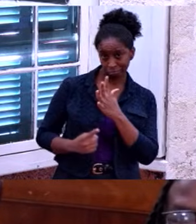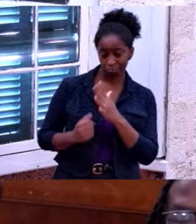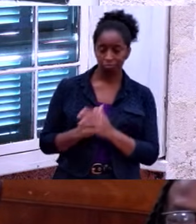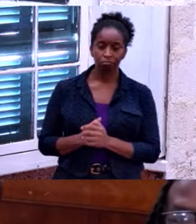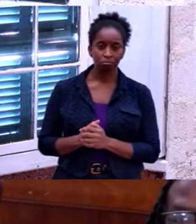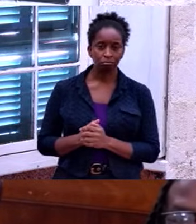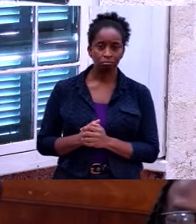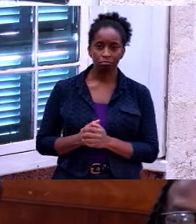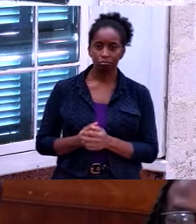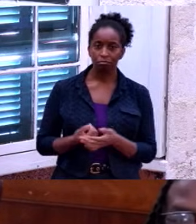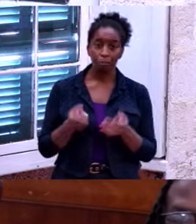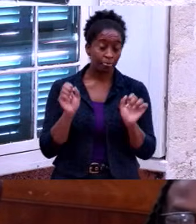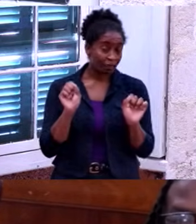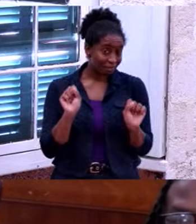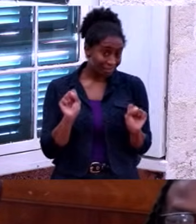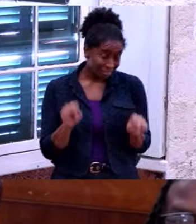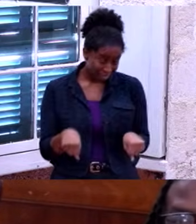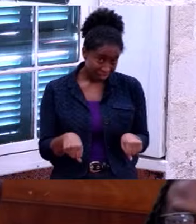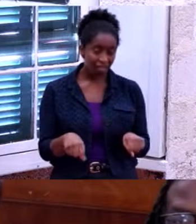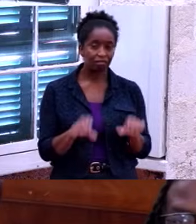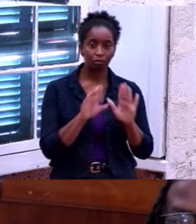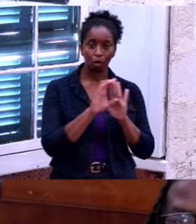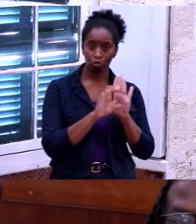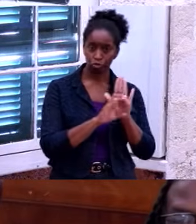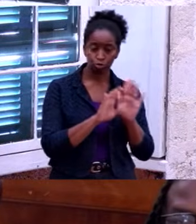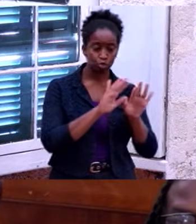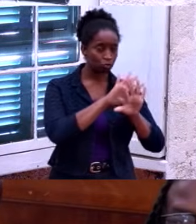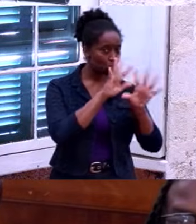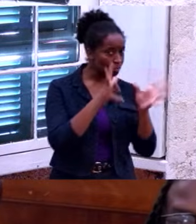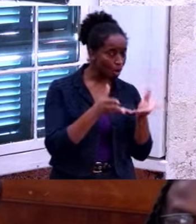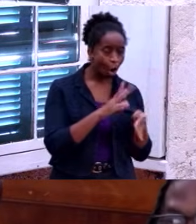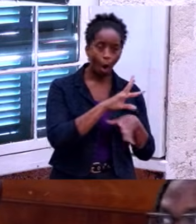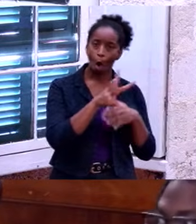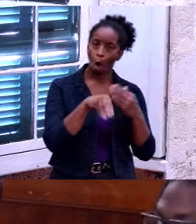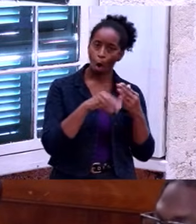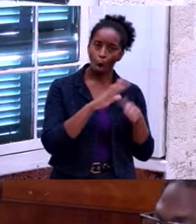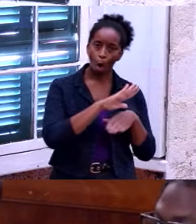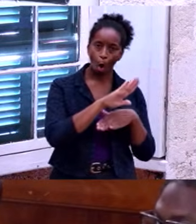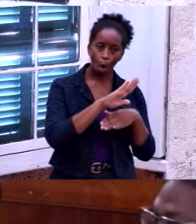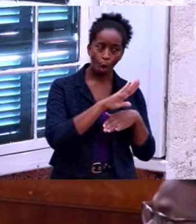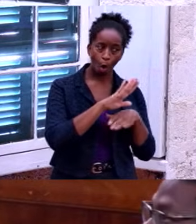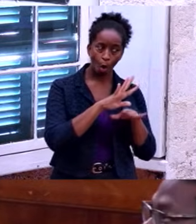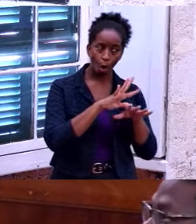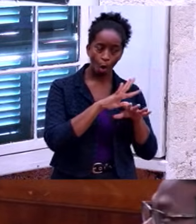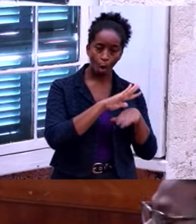have wholesale reform. The government... Sorry.